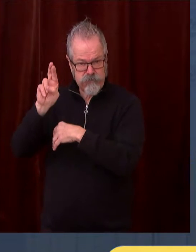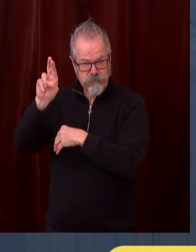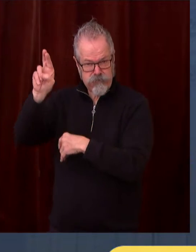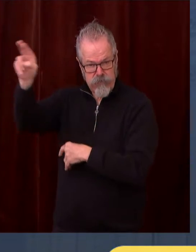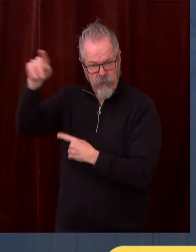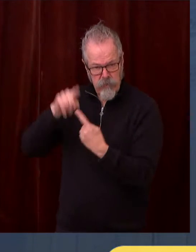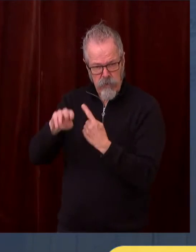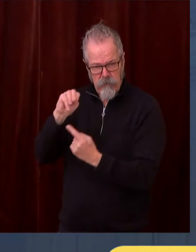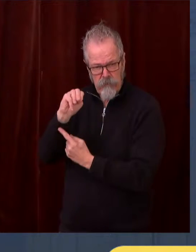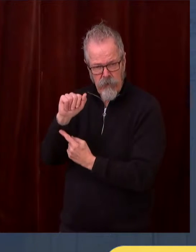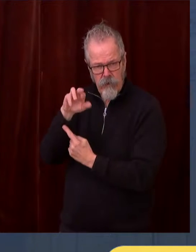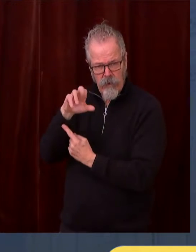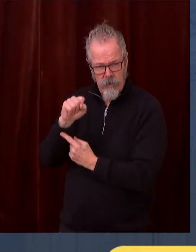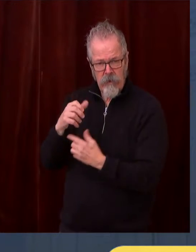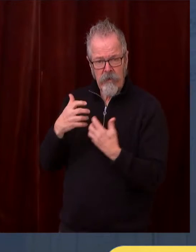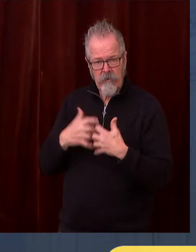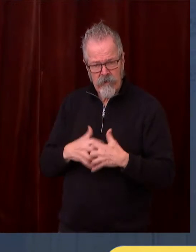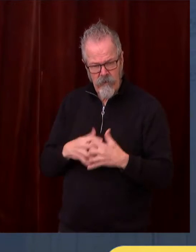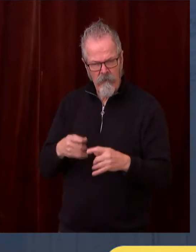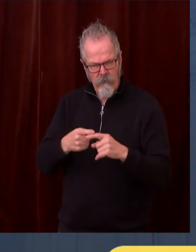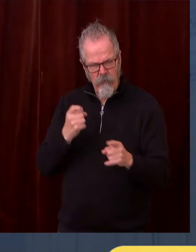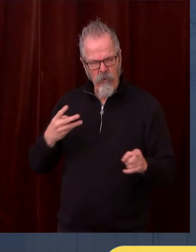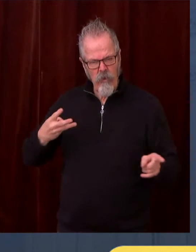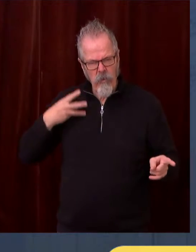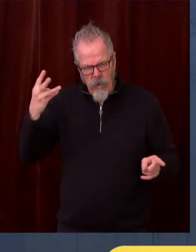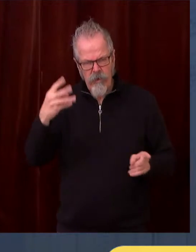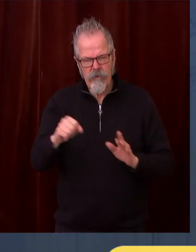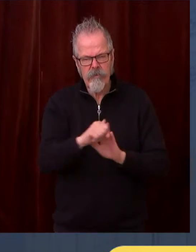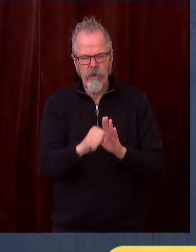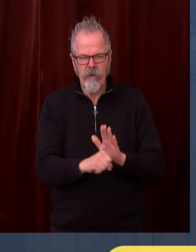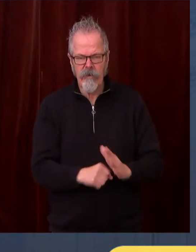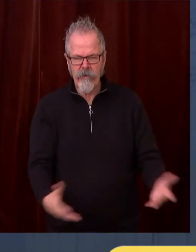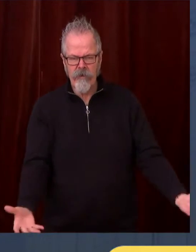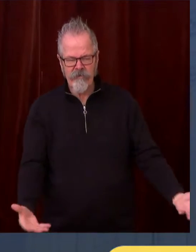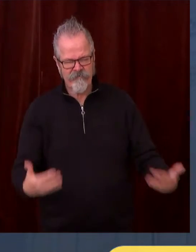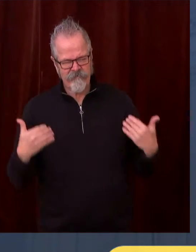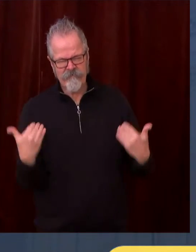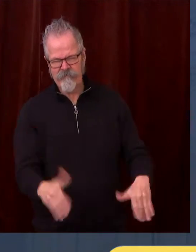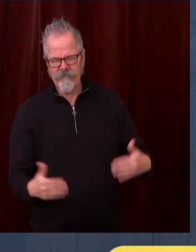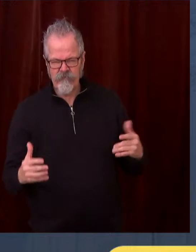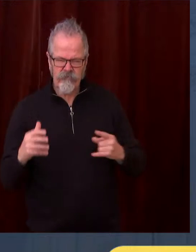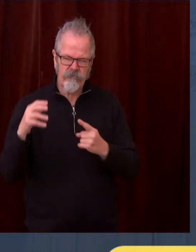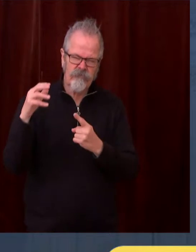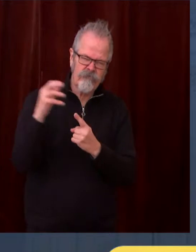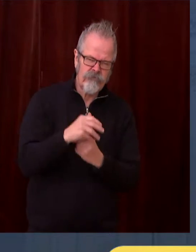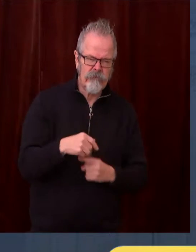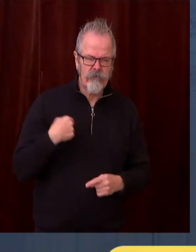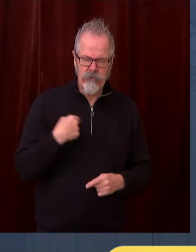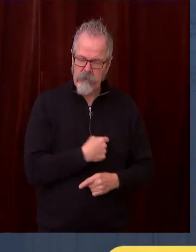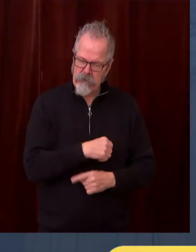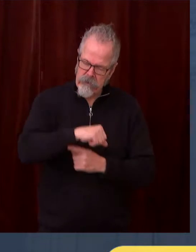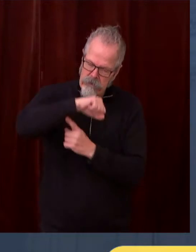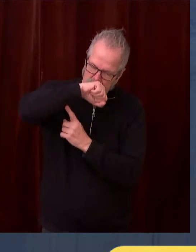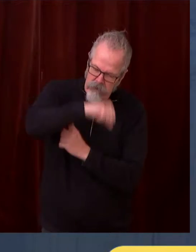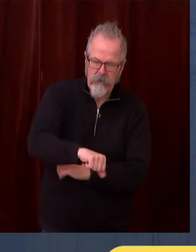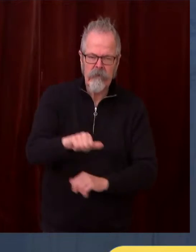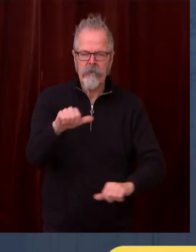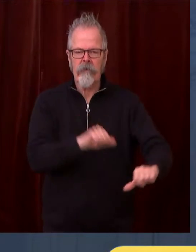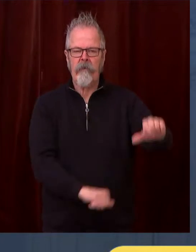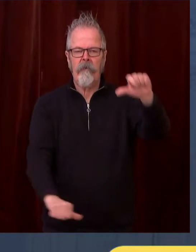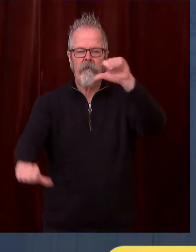depending on the voluntary decisions by Washingtonians to marry science with the love of the people around